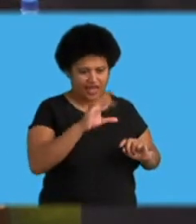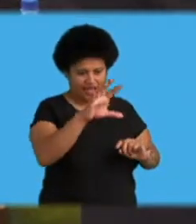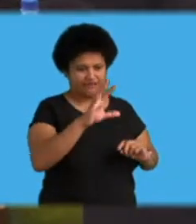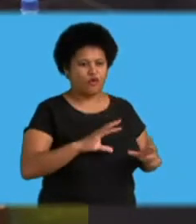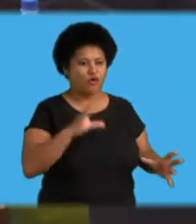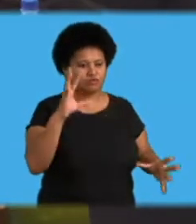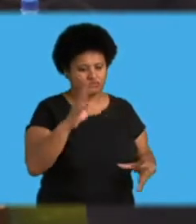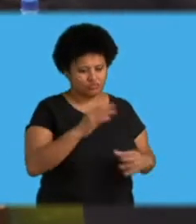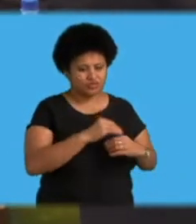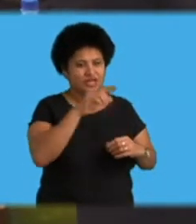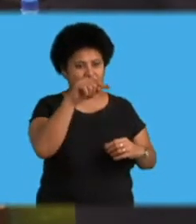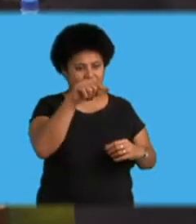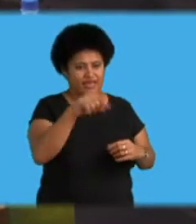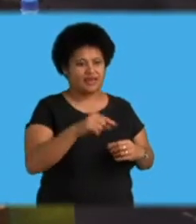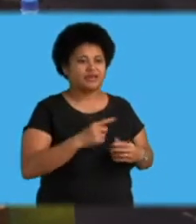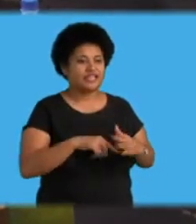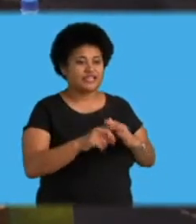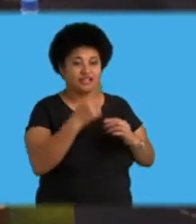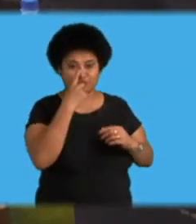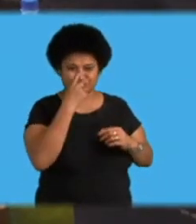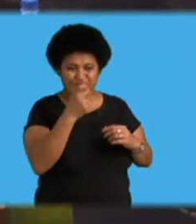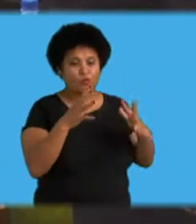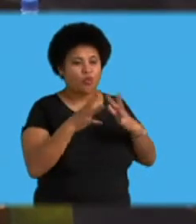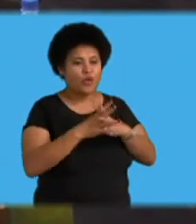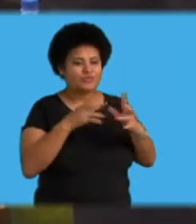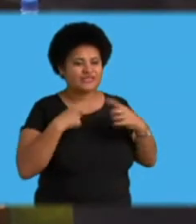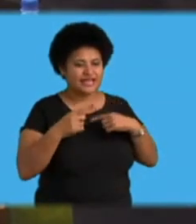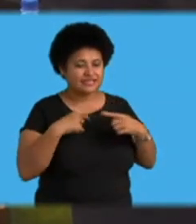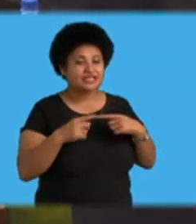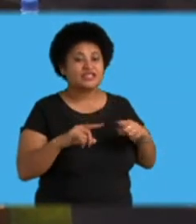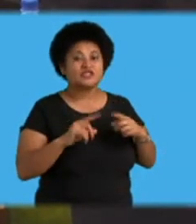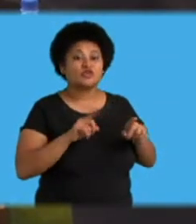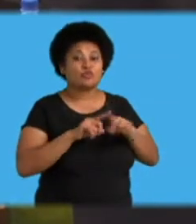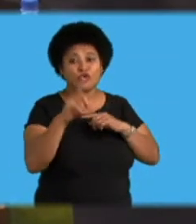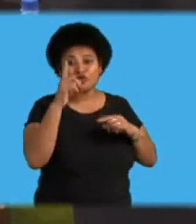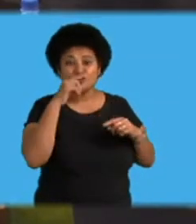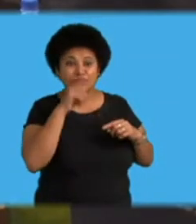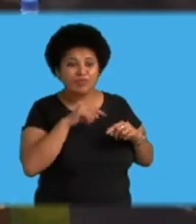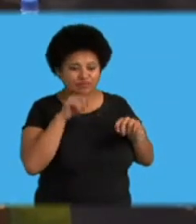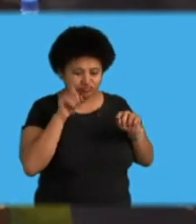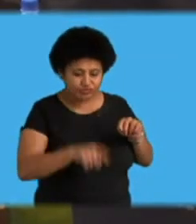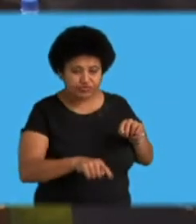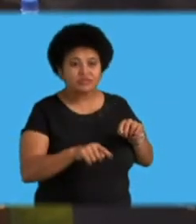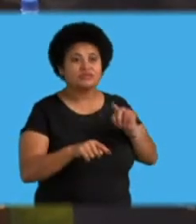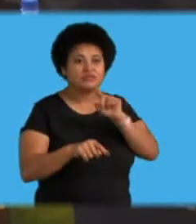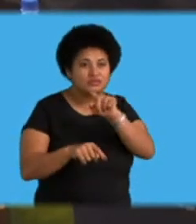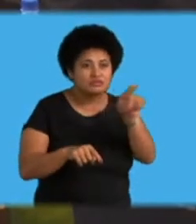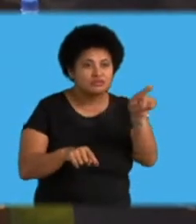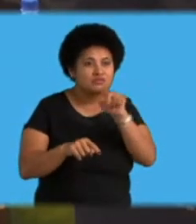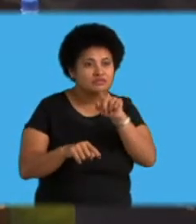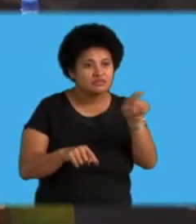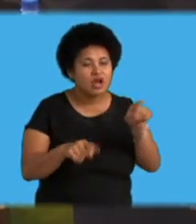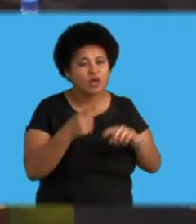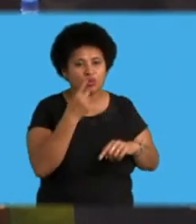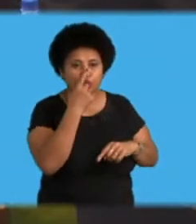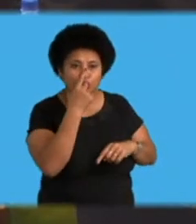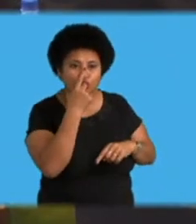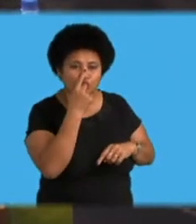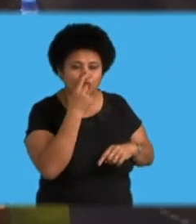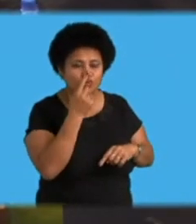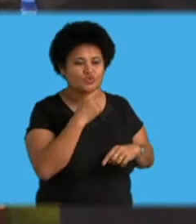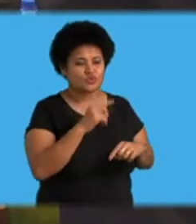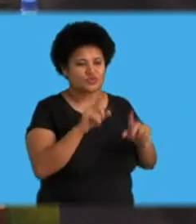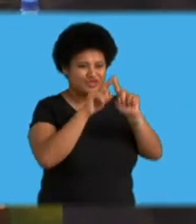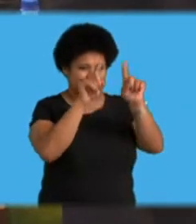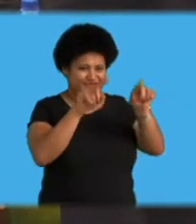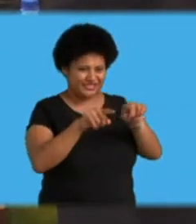and we found that a lot of people are logging on with the login data to view the artifacts that's there in the museum, Madam